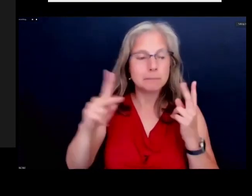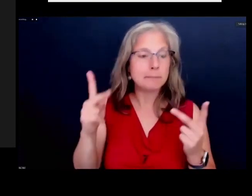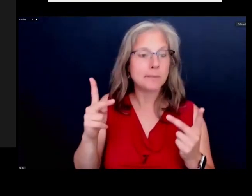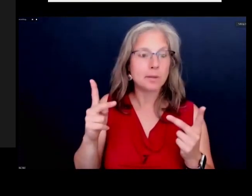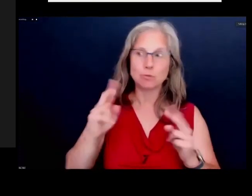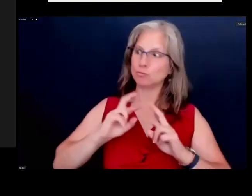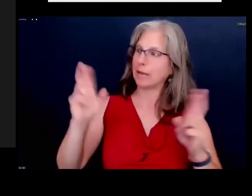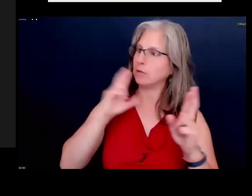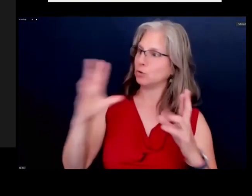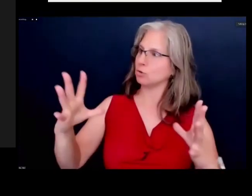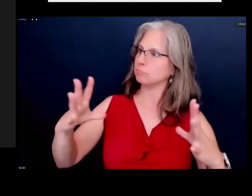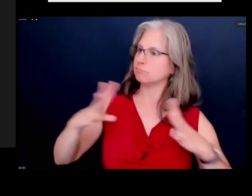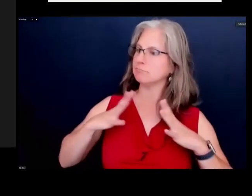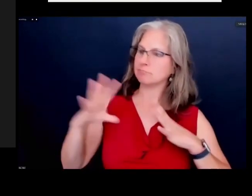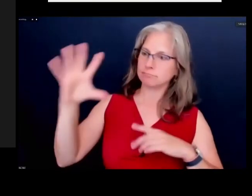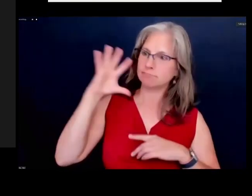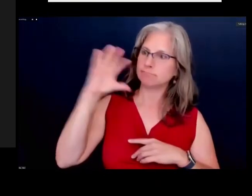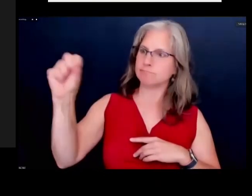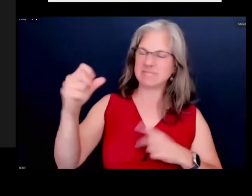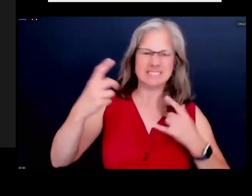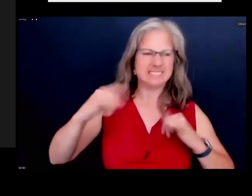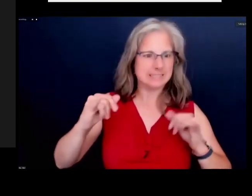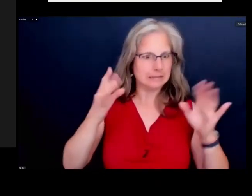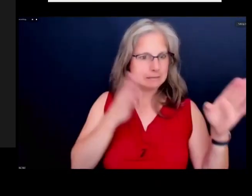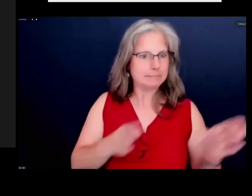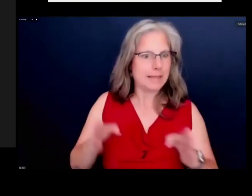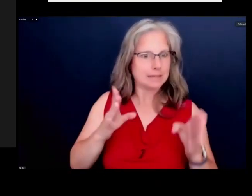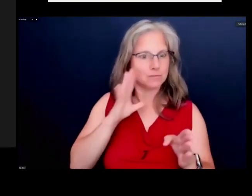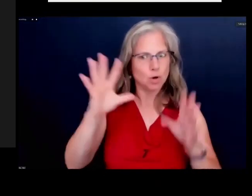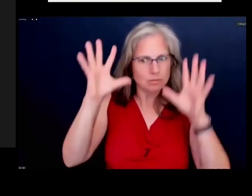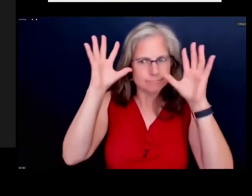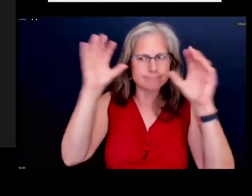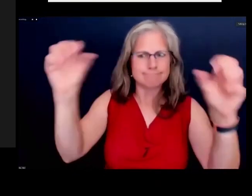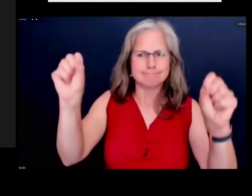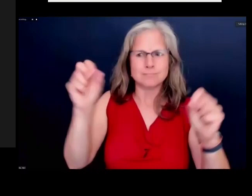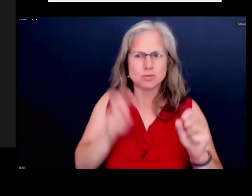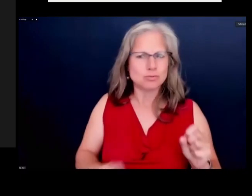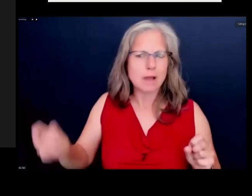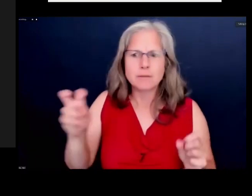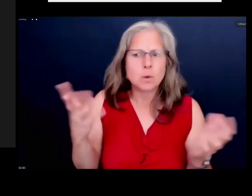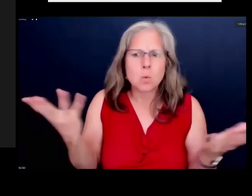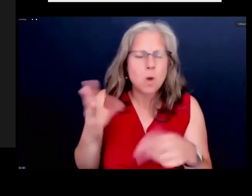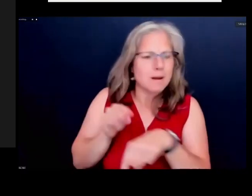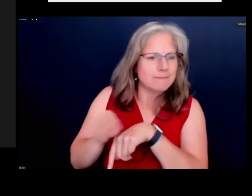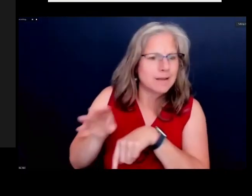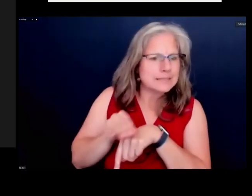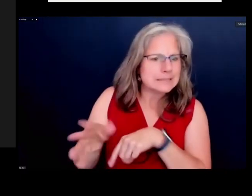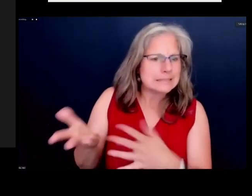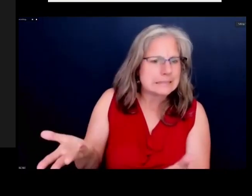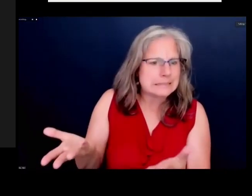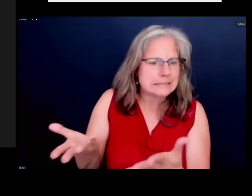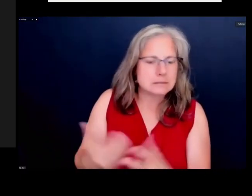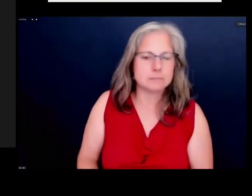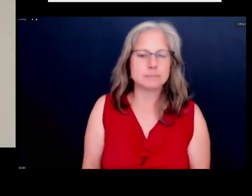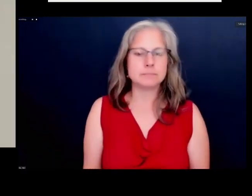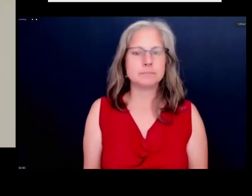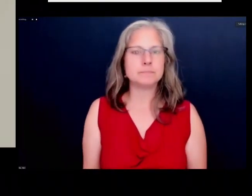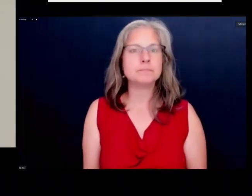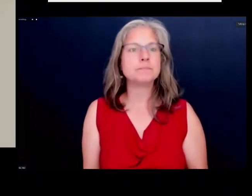may be heading on vacation here, people that are still have travel plans? What kind of advice do you have to